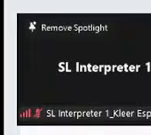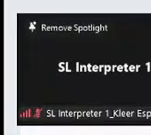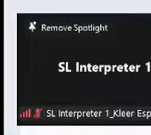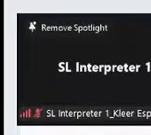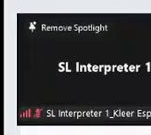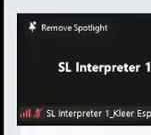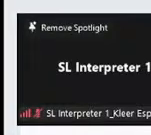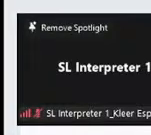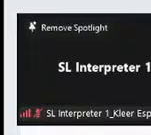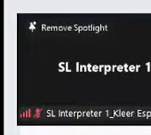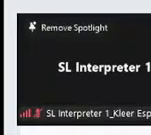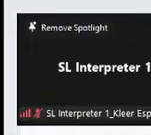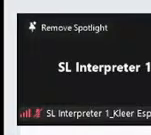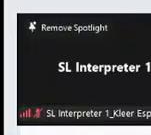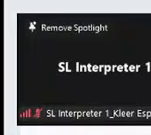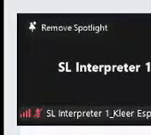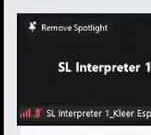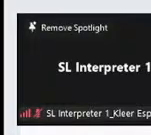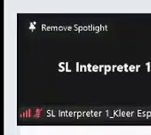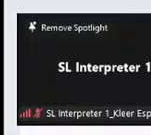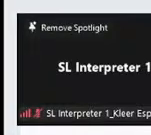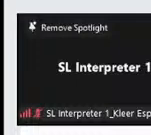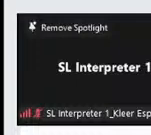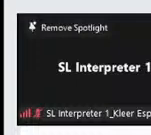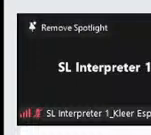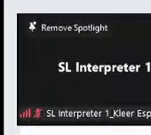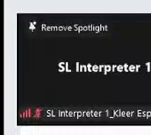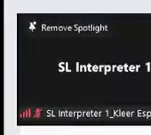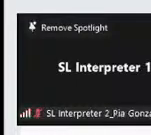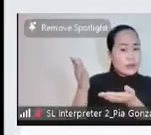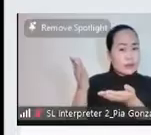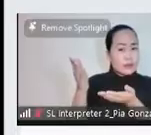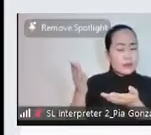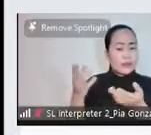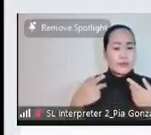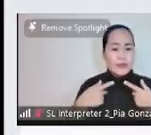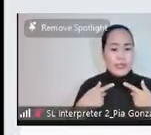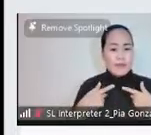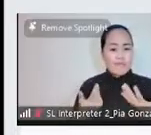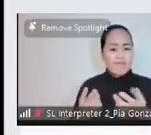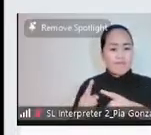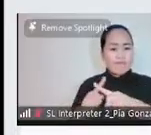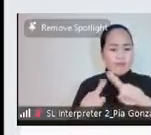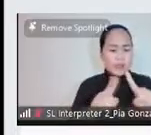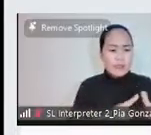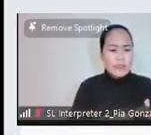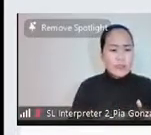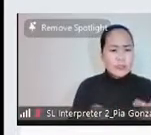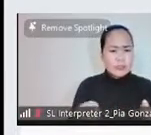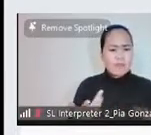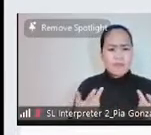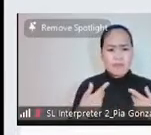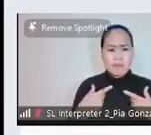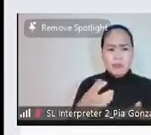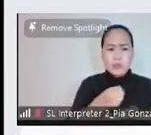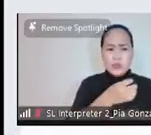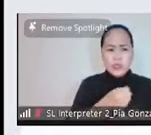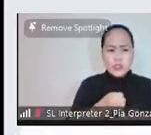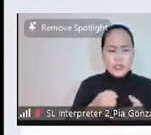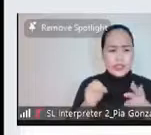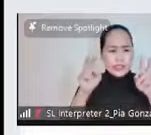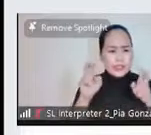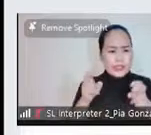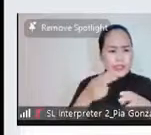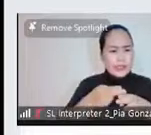There are also samples of spindles in the National Ethnographic Collection gathered from the Ifugao in a locally called Tobayan and Iloco